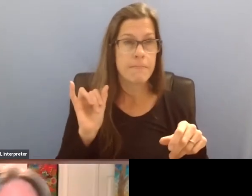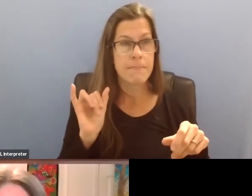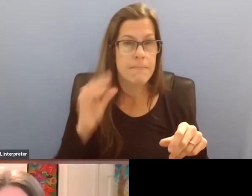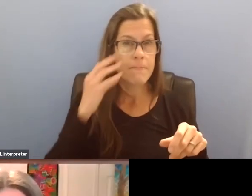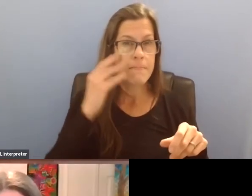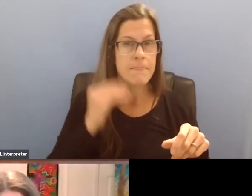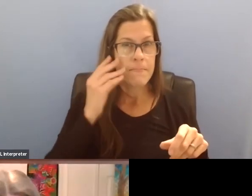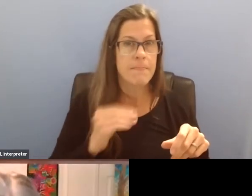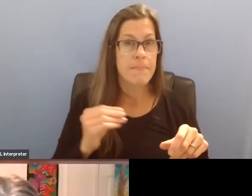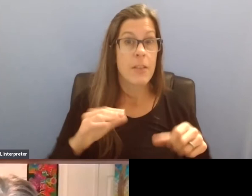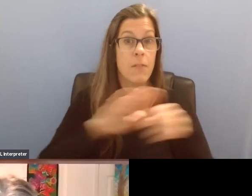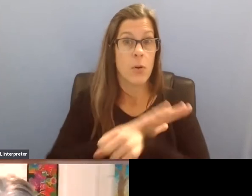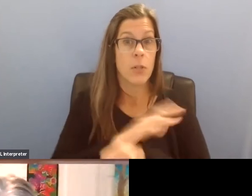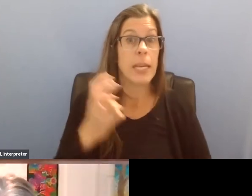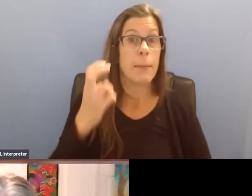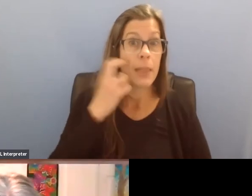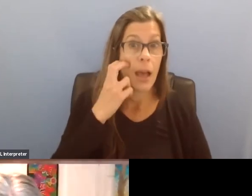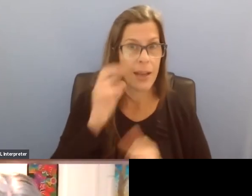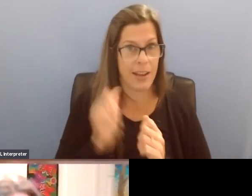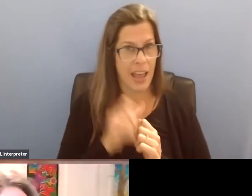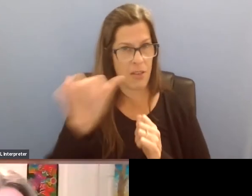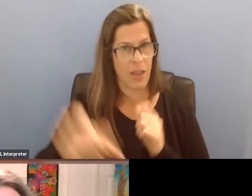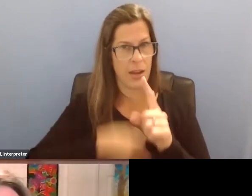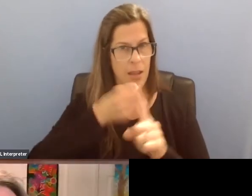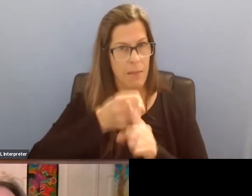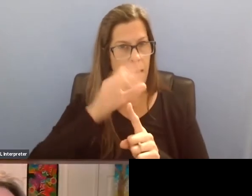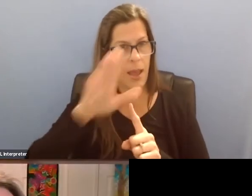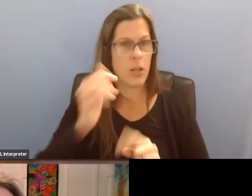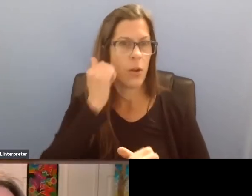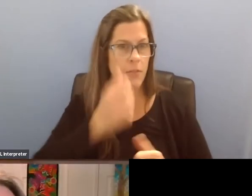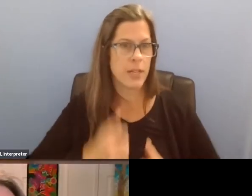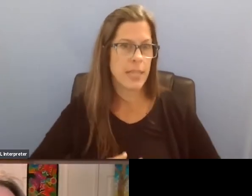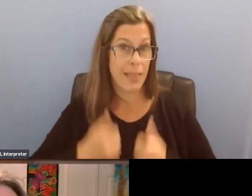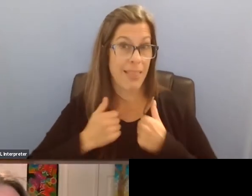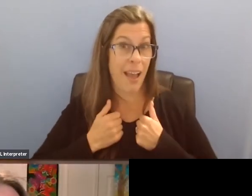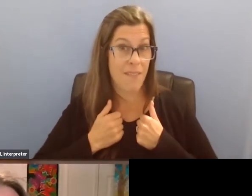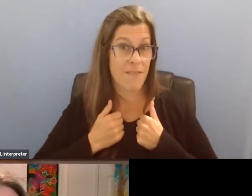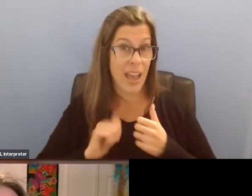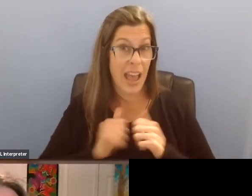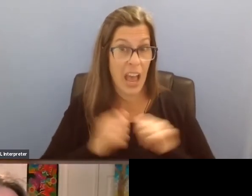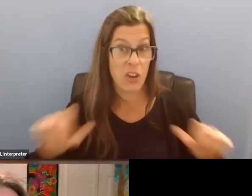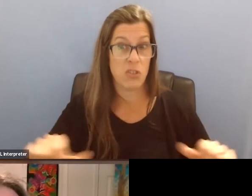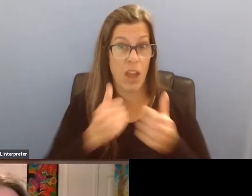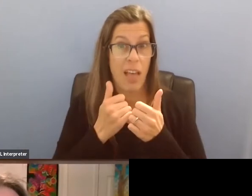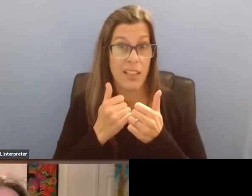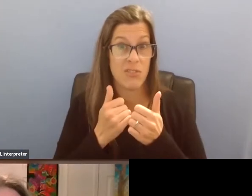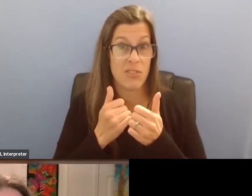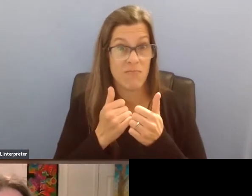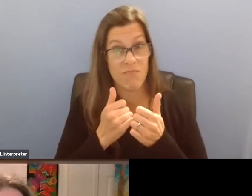impacts your everyday life and what activities it makes a little more challenging for you than for sighted folks?